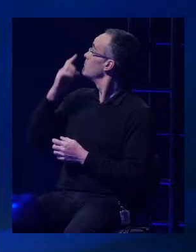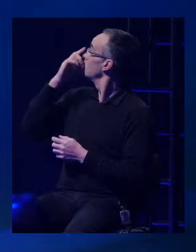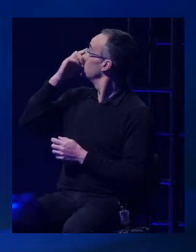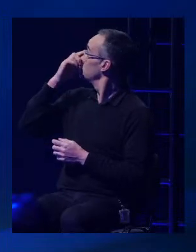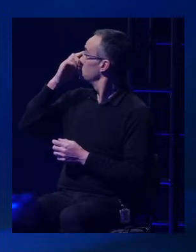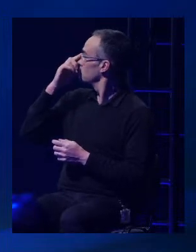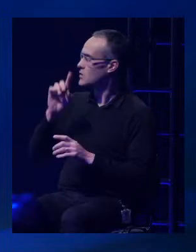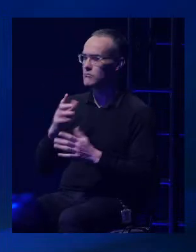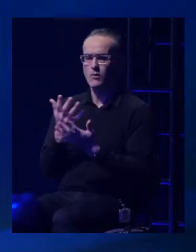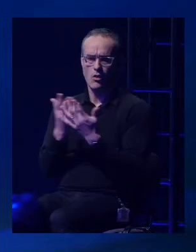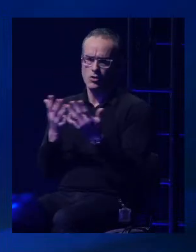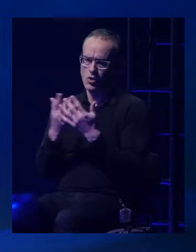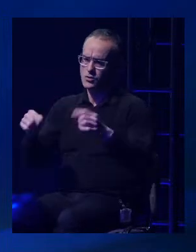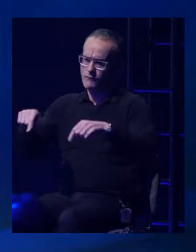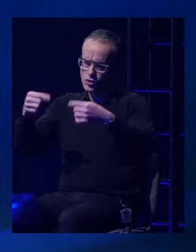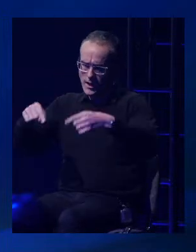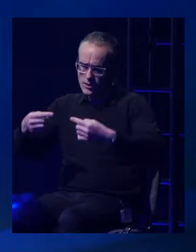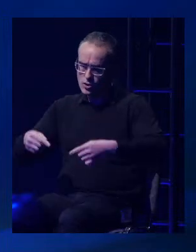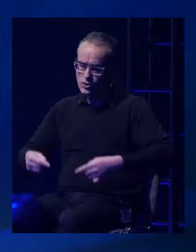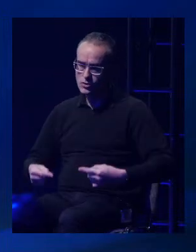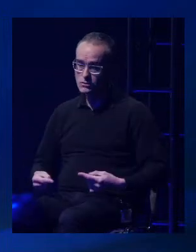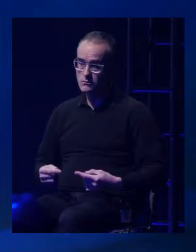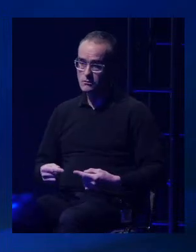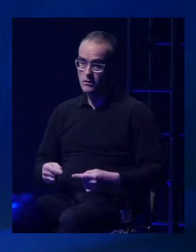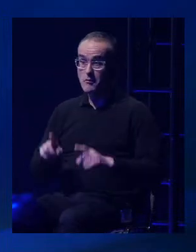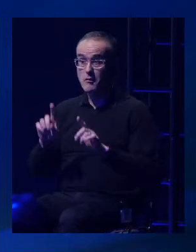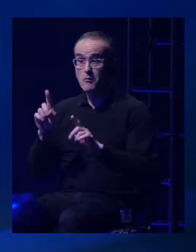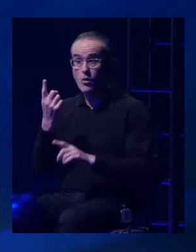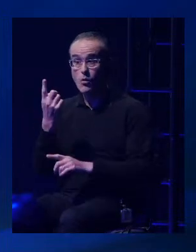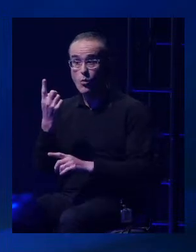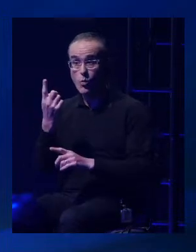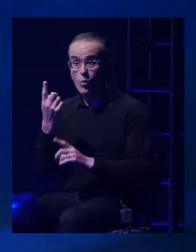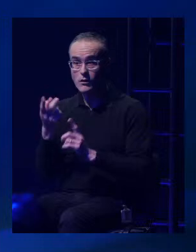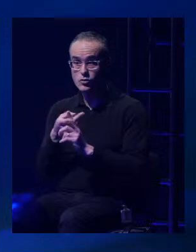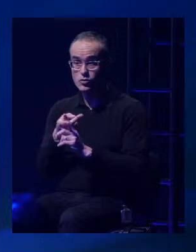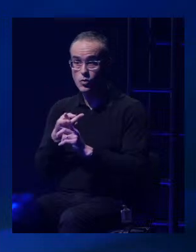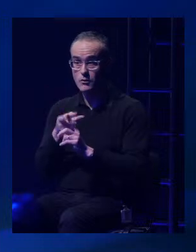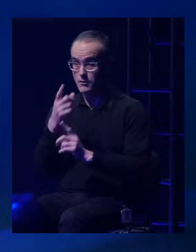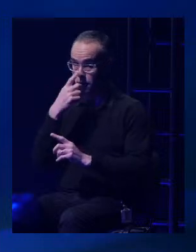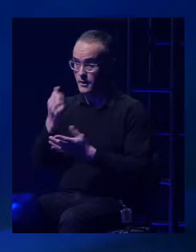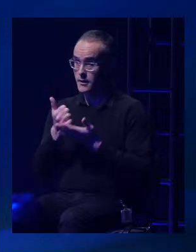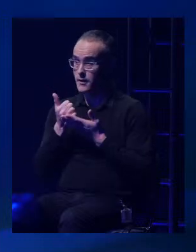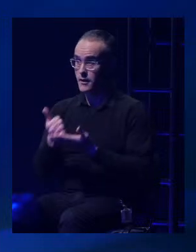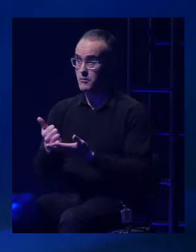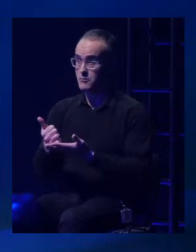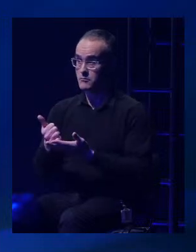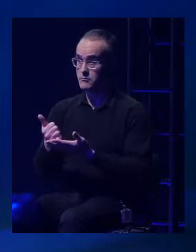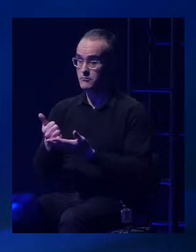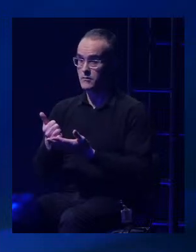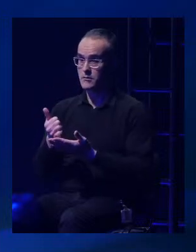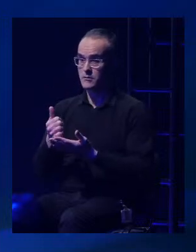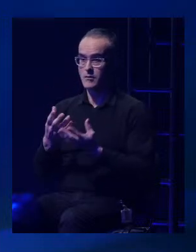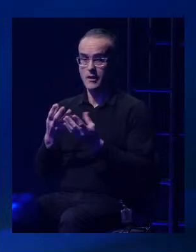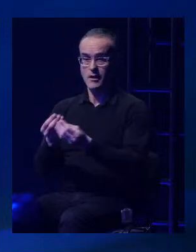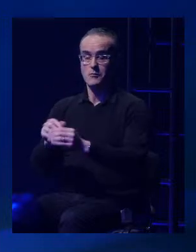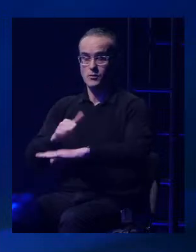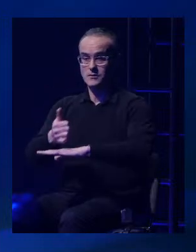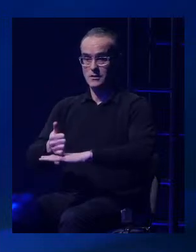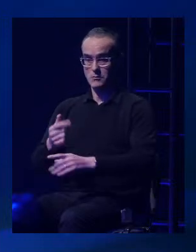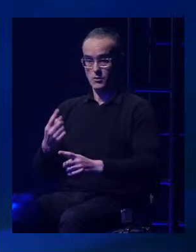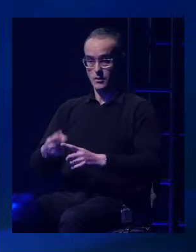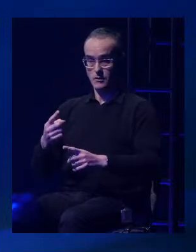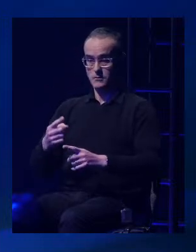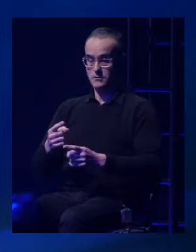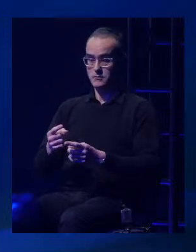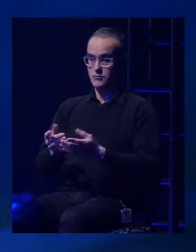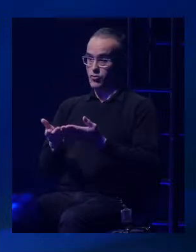So lots of challenges. But what if there was one tool that could really, really help you? Can it help you set up faster? Can it convert dynamic range and